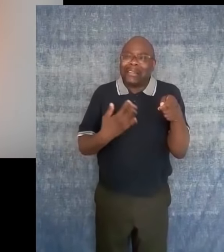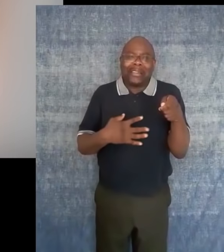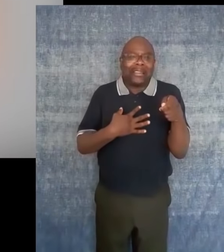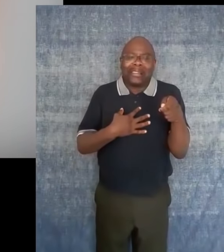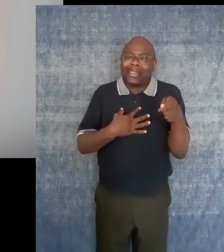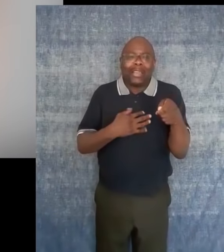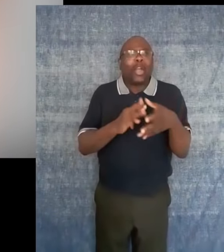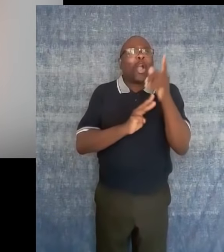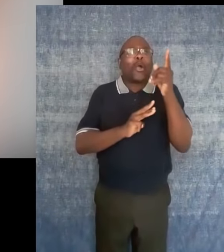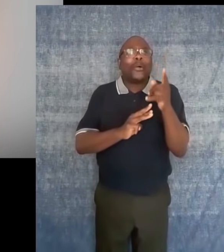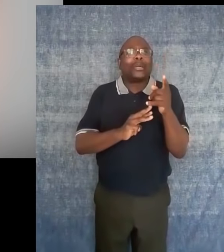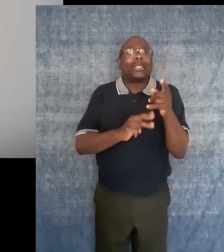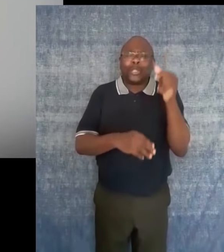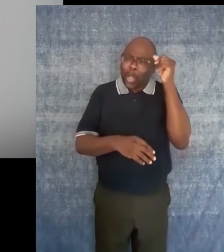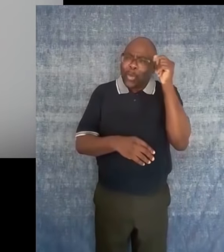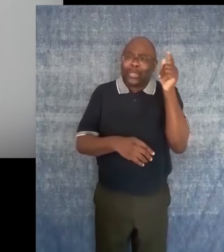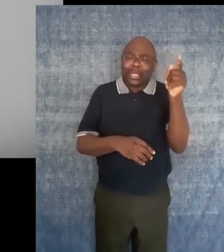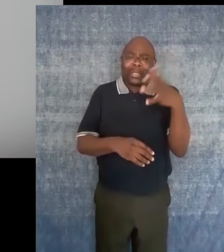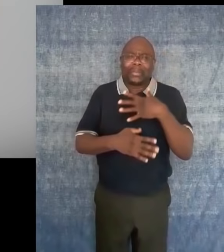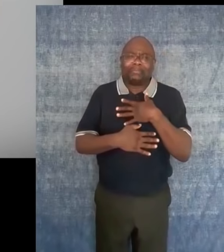don't tell me that God doesn't know.